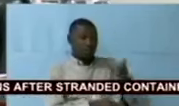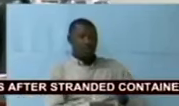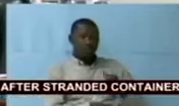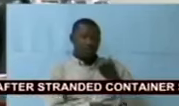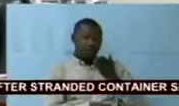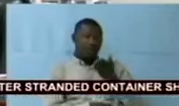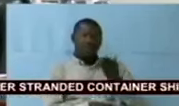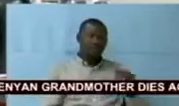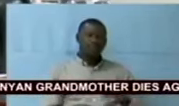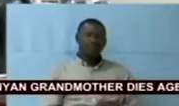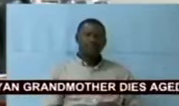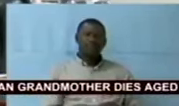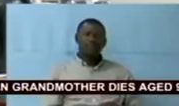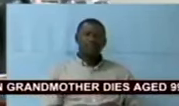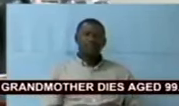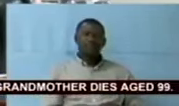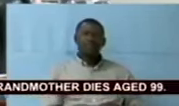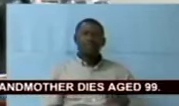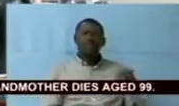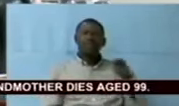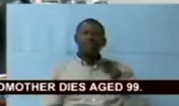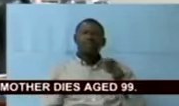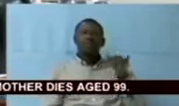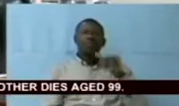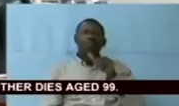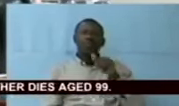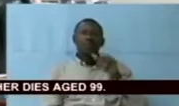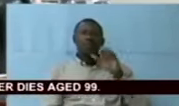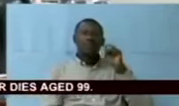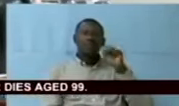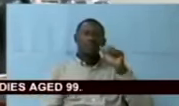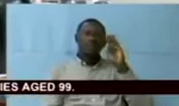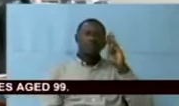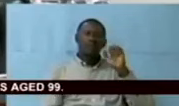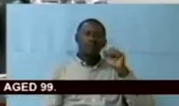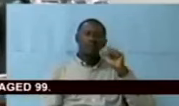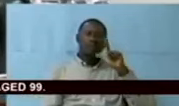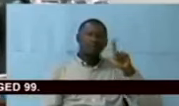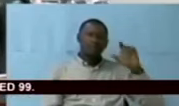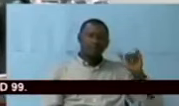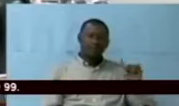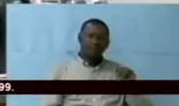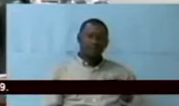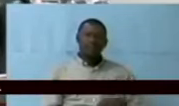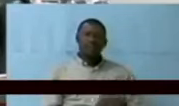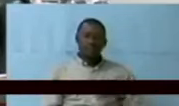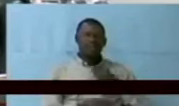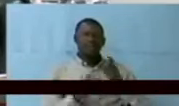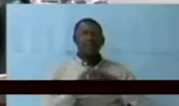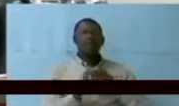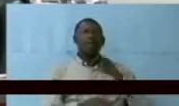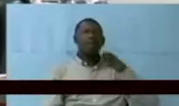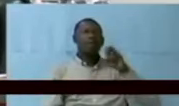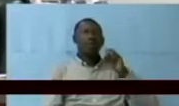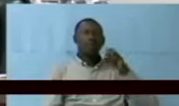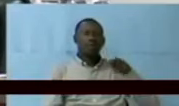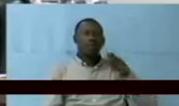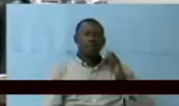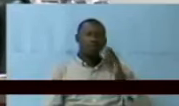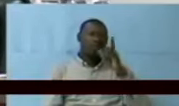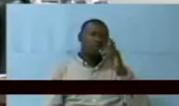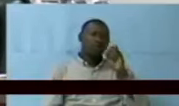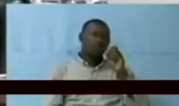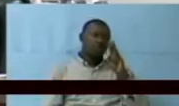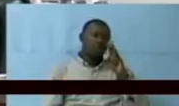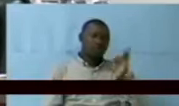Tanjoguba, which Sabali? Momodu Sabali. Lata like a fine Momodu Sabali, at least say Dr. Njoguba La Palasoto.